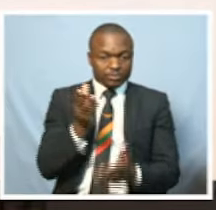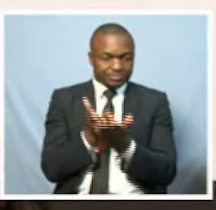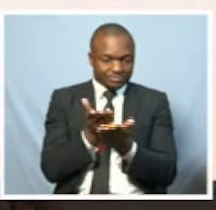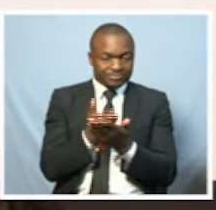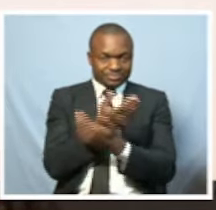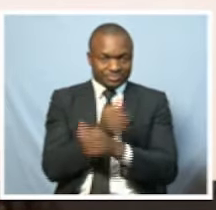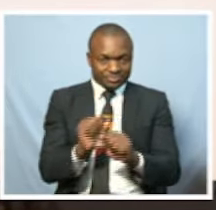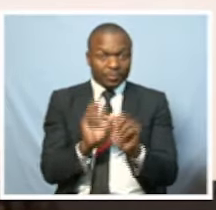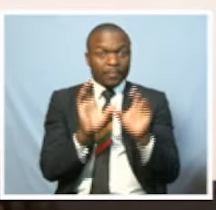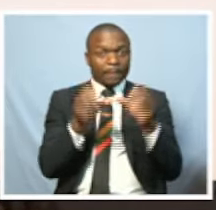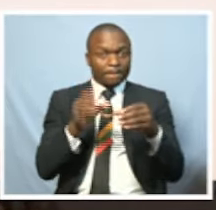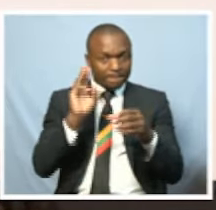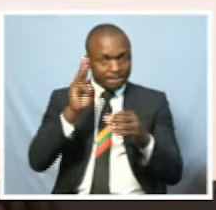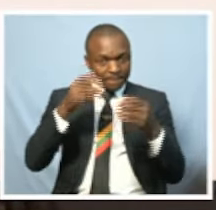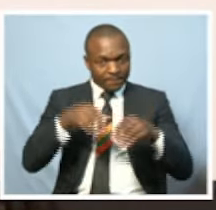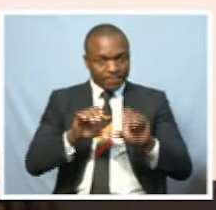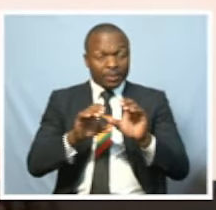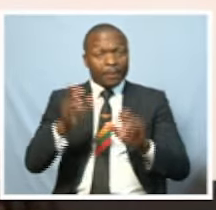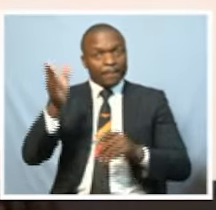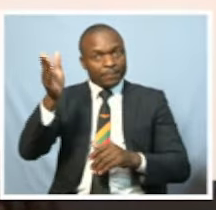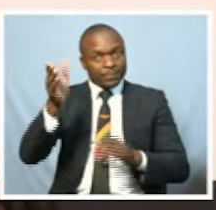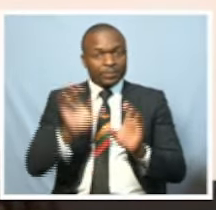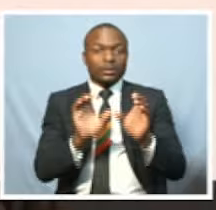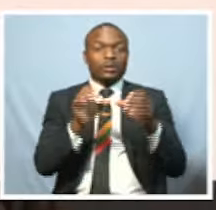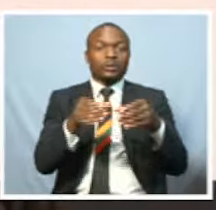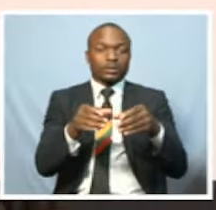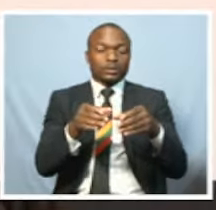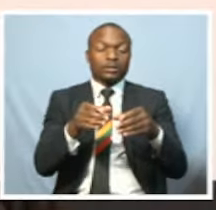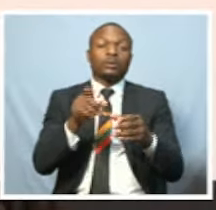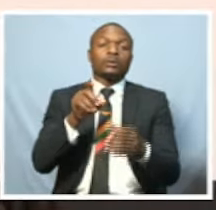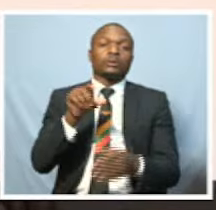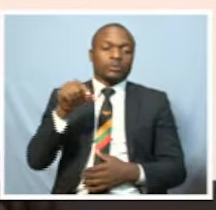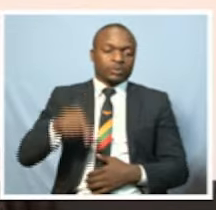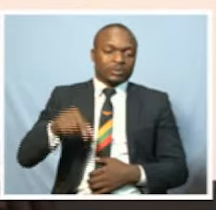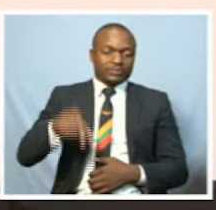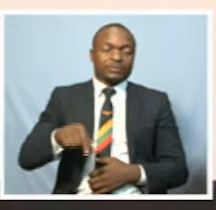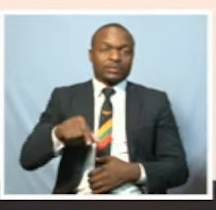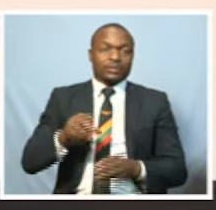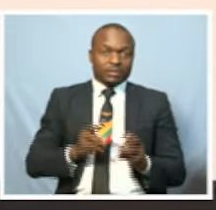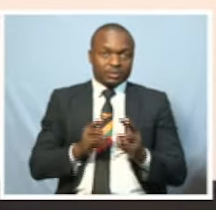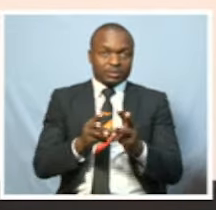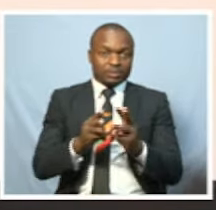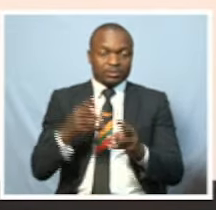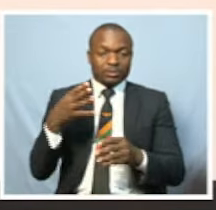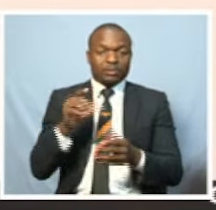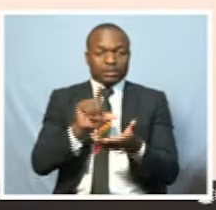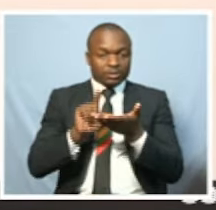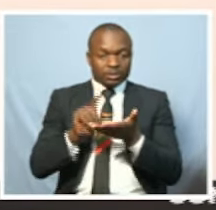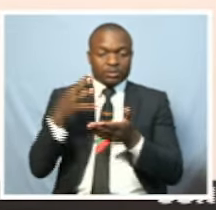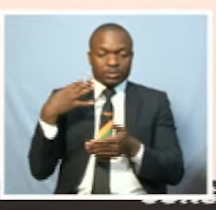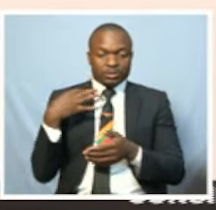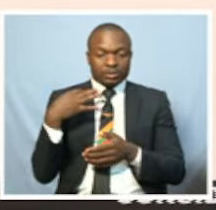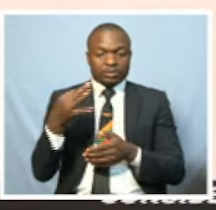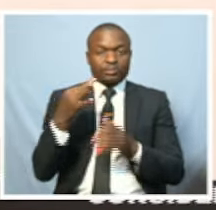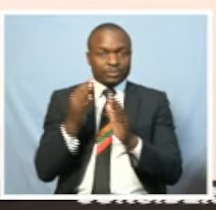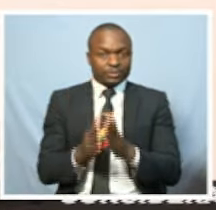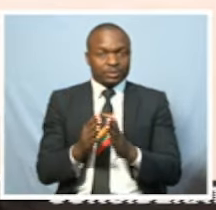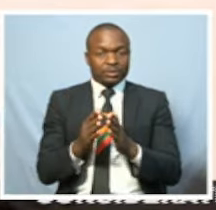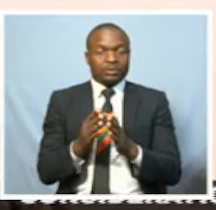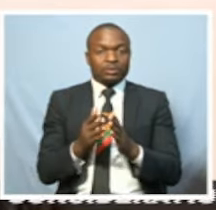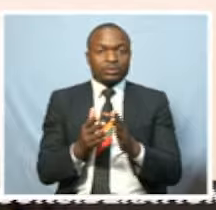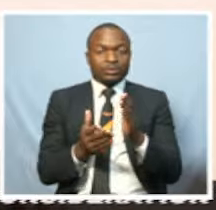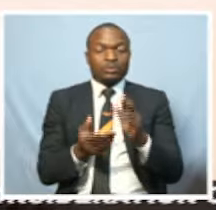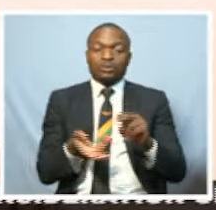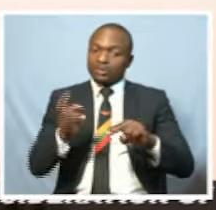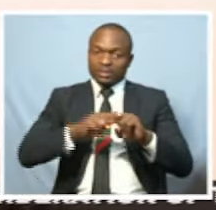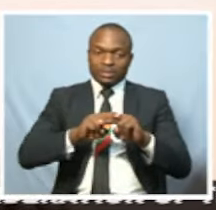measure, the council shall continue to sensitize the communities on the requirement criteria for loan applicants to increase compliance rates.